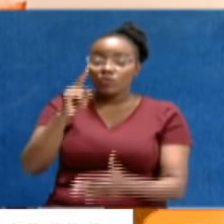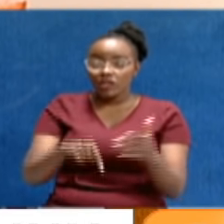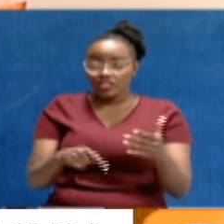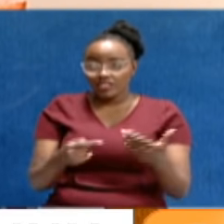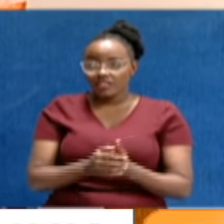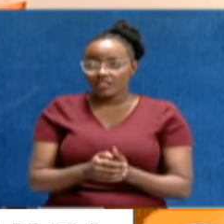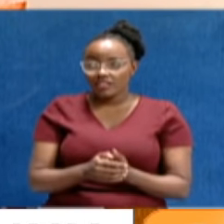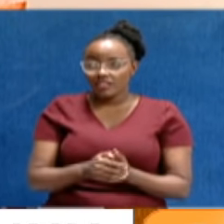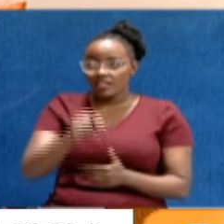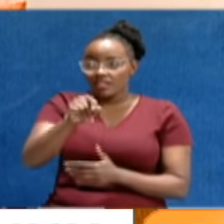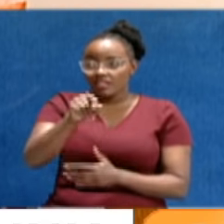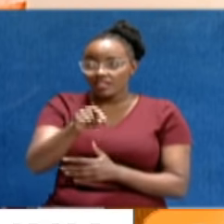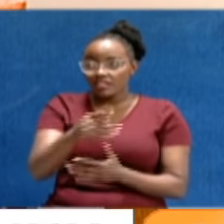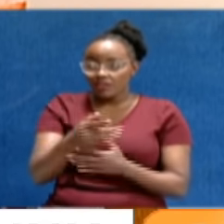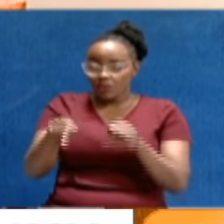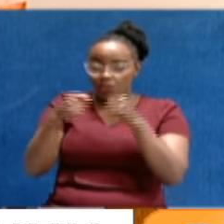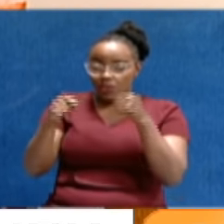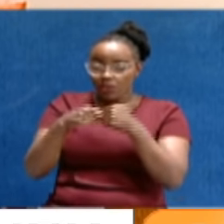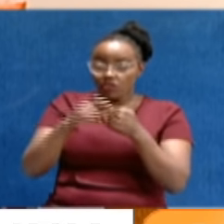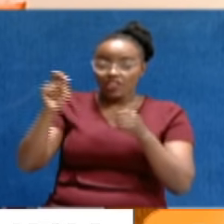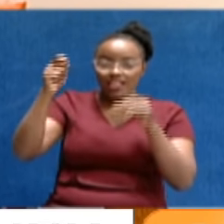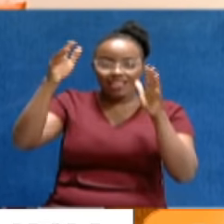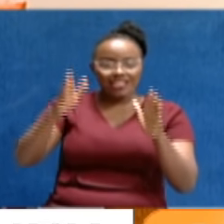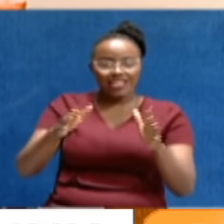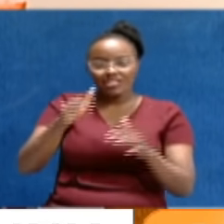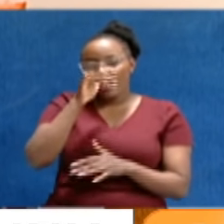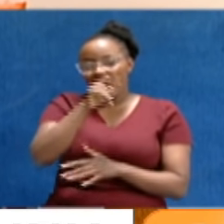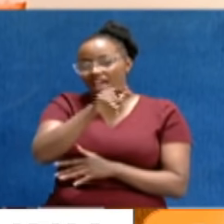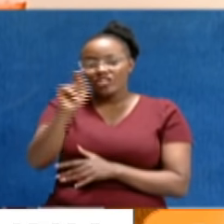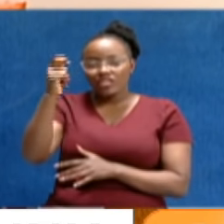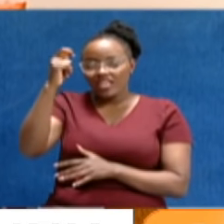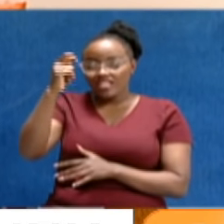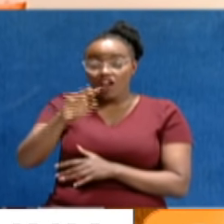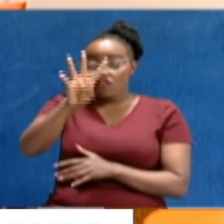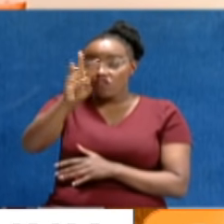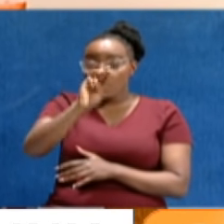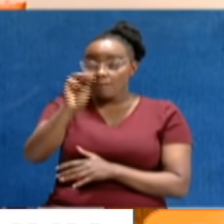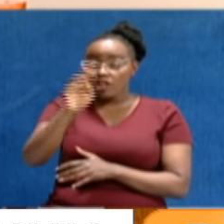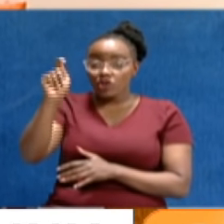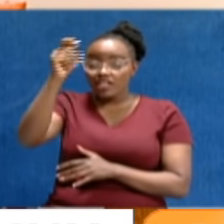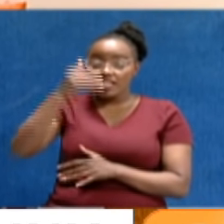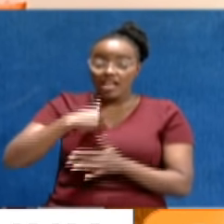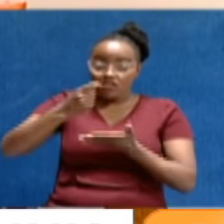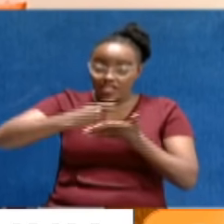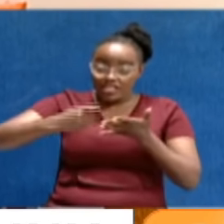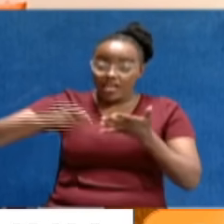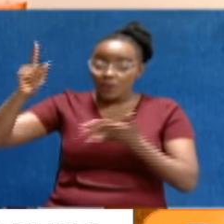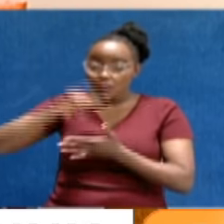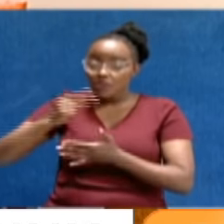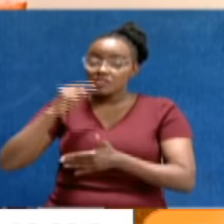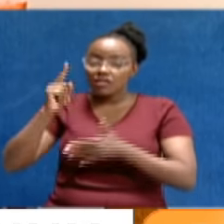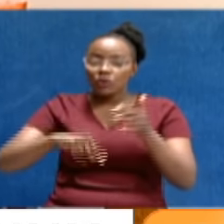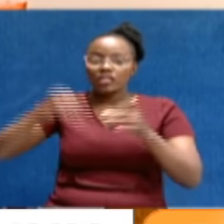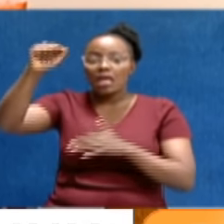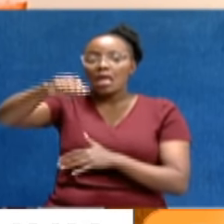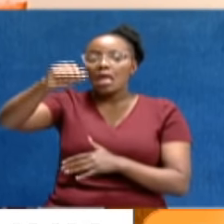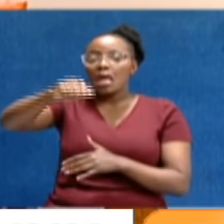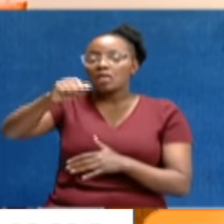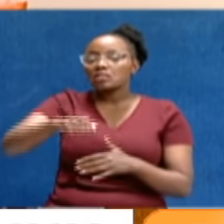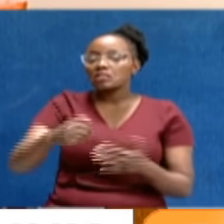is it's an insult to the intelligence of Kenyans. 4 million Kenyans appended their signatures to say